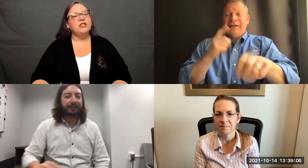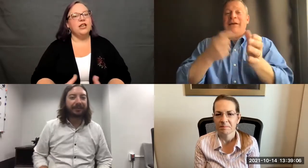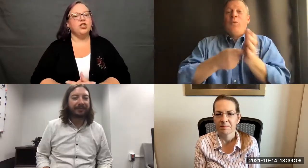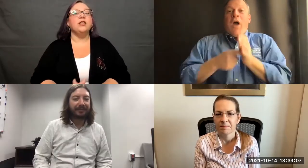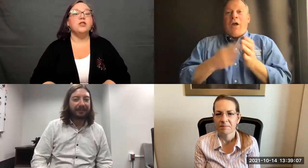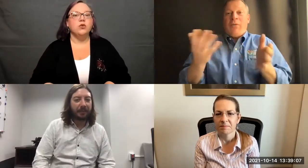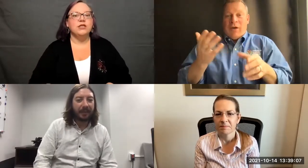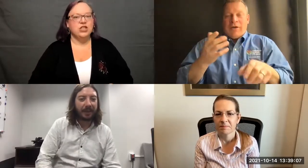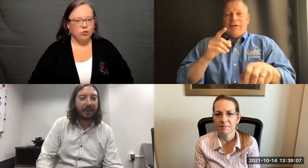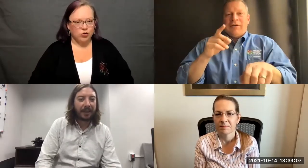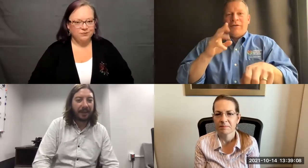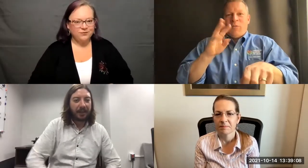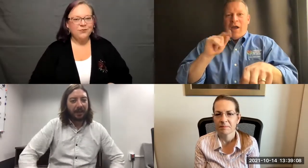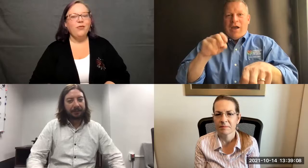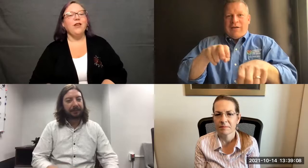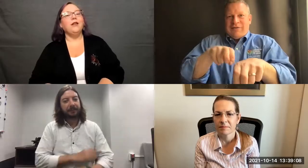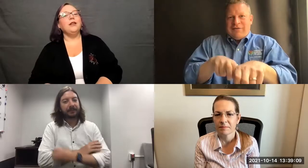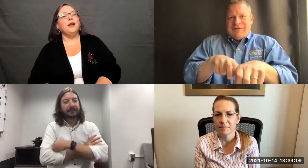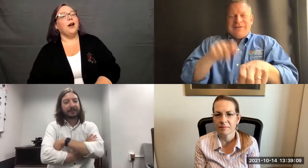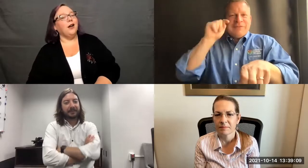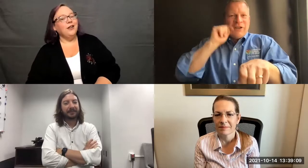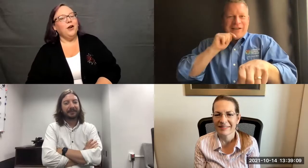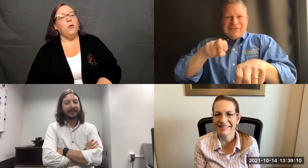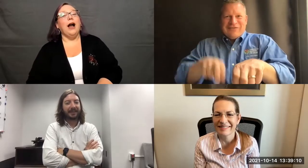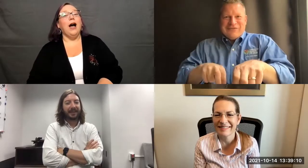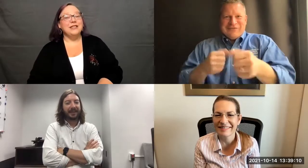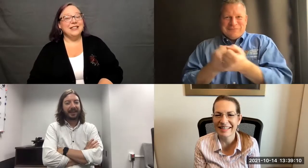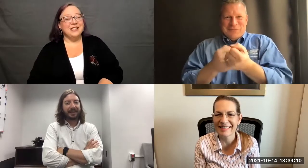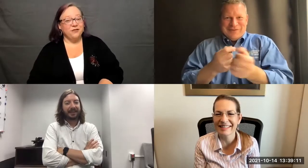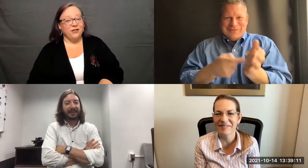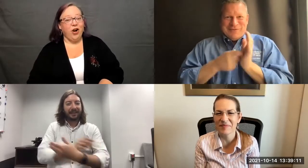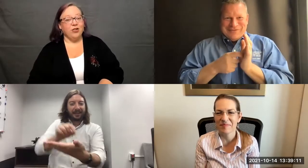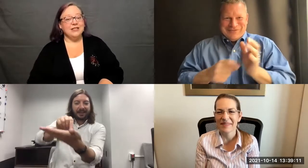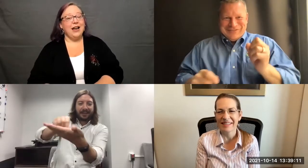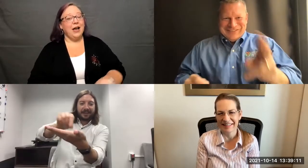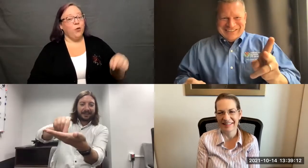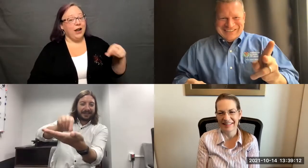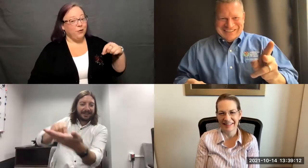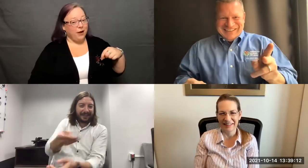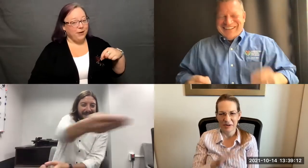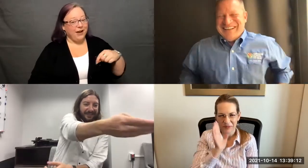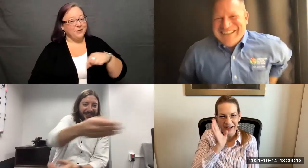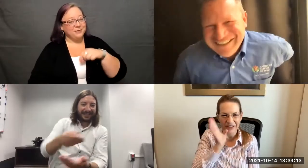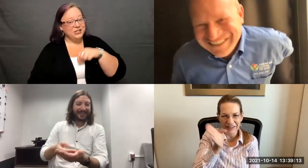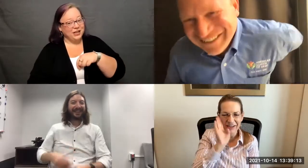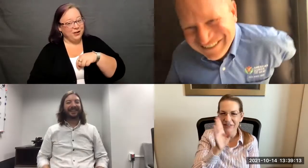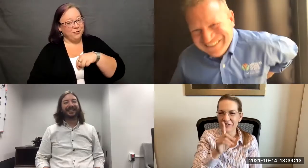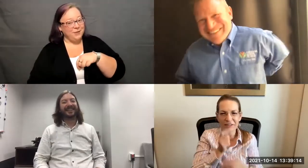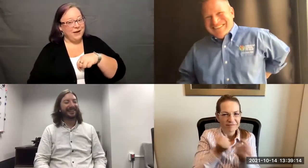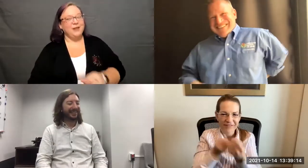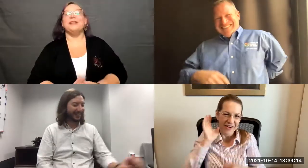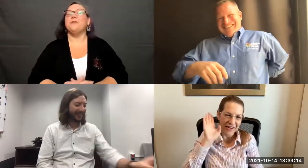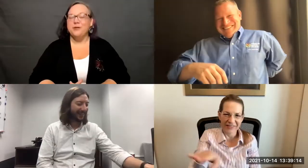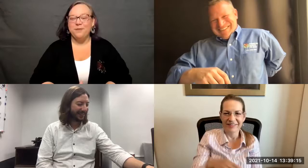deaf education in the schools in general. Yeah. When I was sitting in front of Congress, I had Wyatt right behind me and Michelle